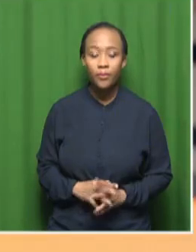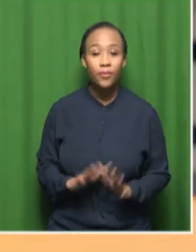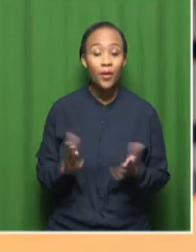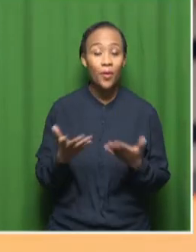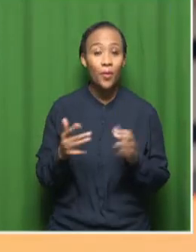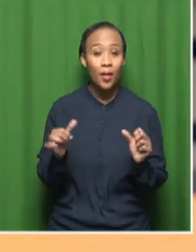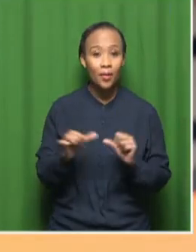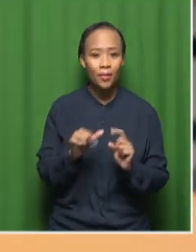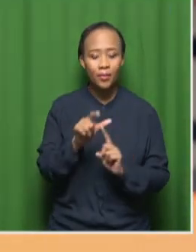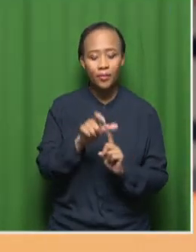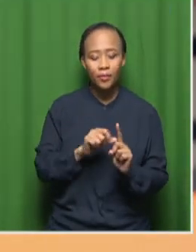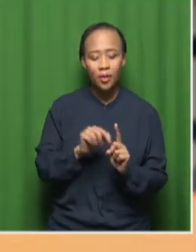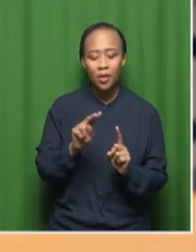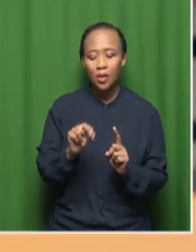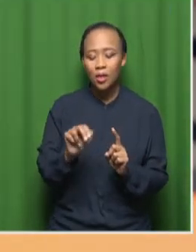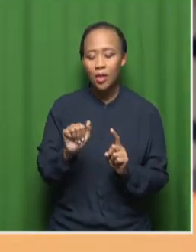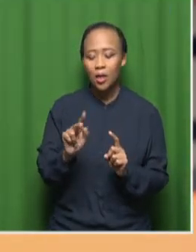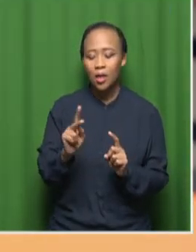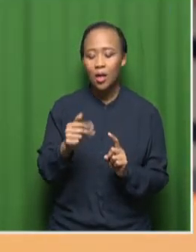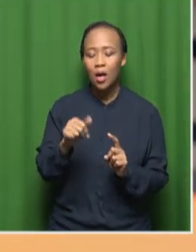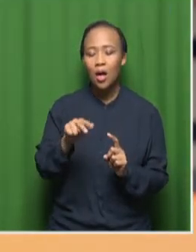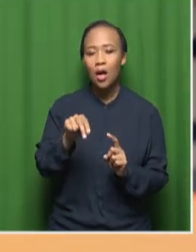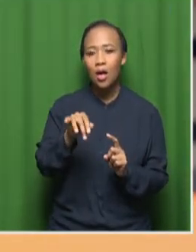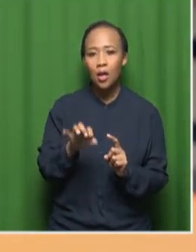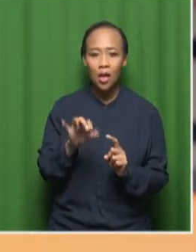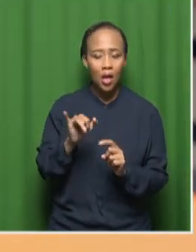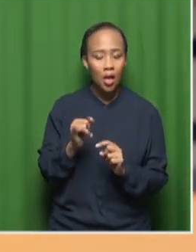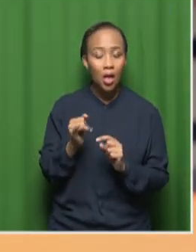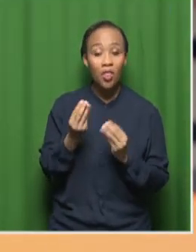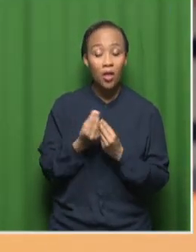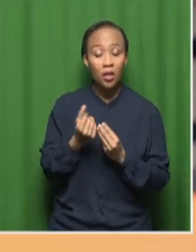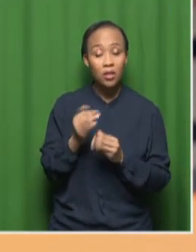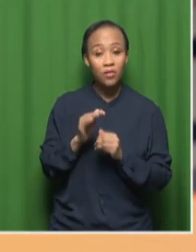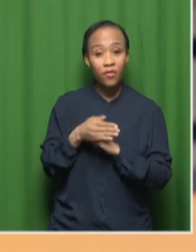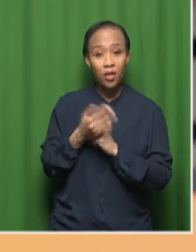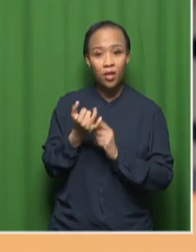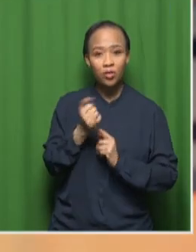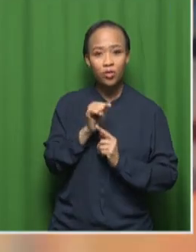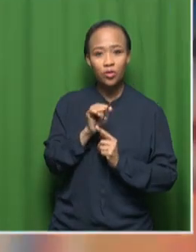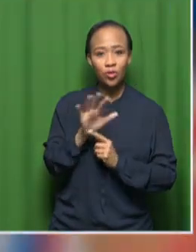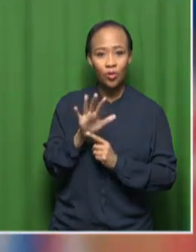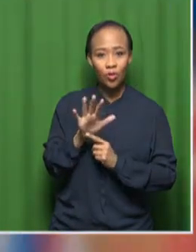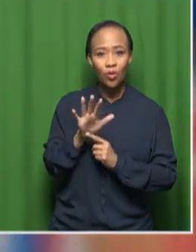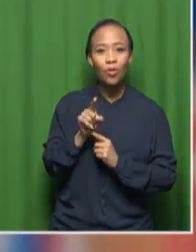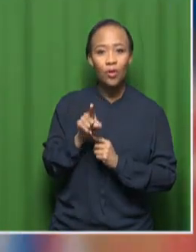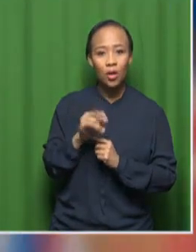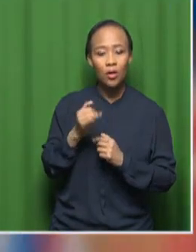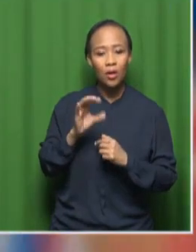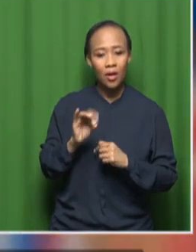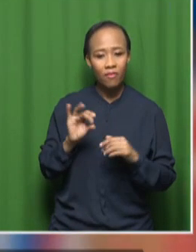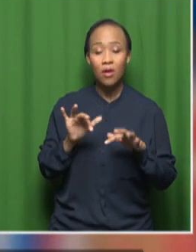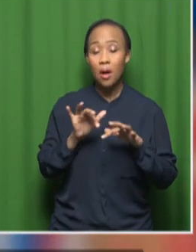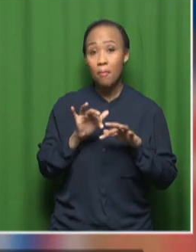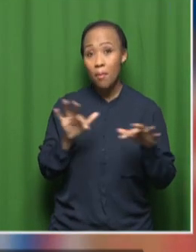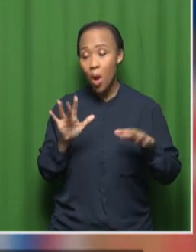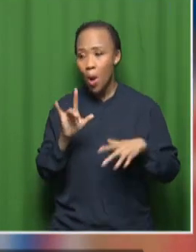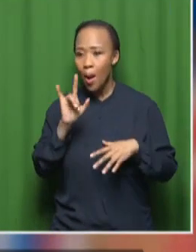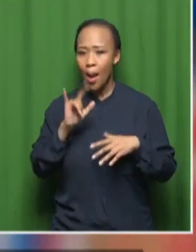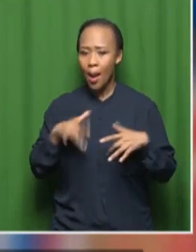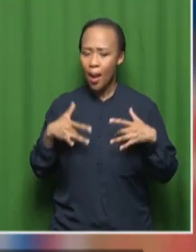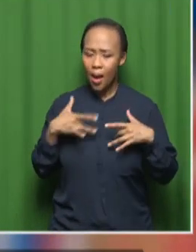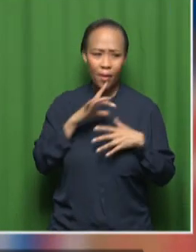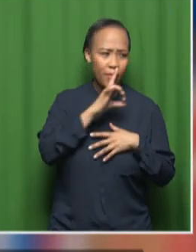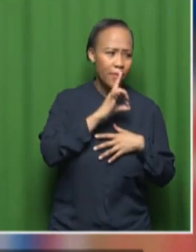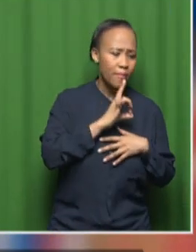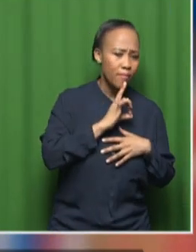Welcome back. Nakhane, Unveiling the Unseen. Now, this poignant narrative threads together the fractured lives of those silenced, marginalized,